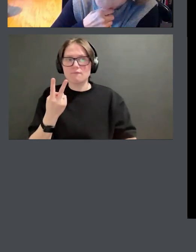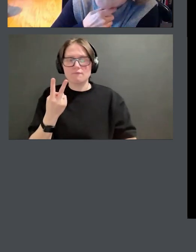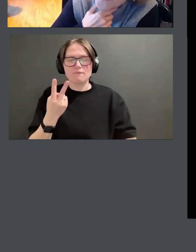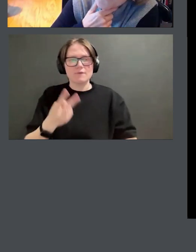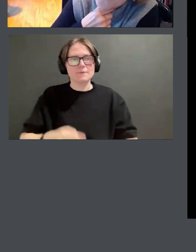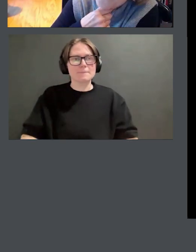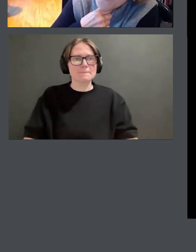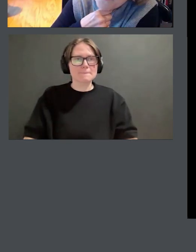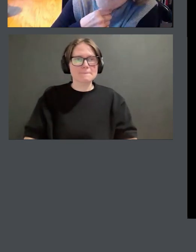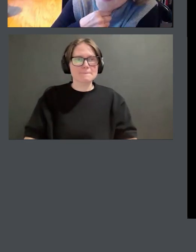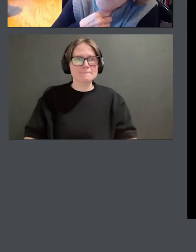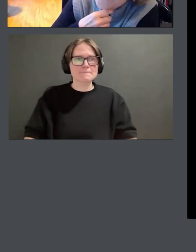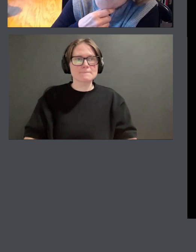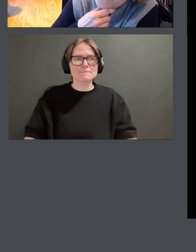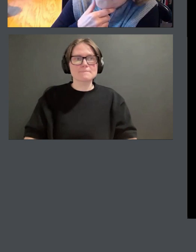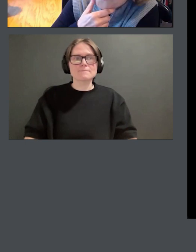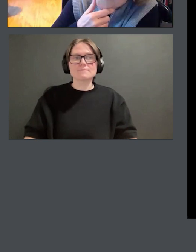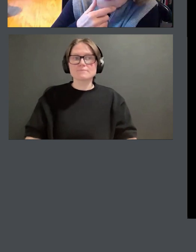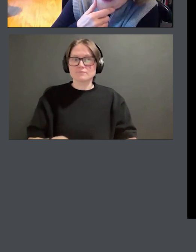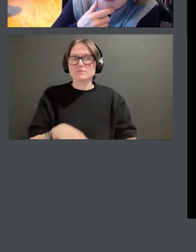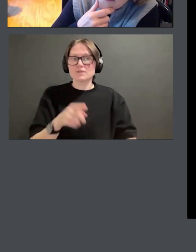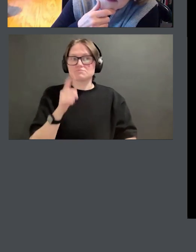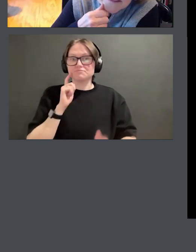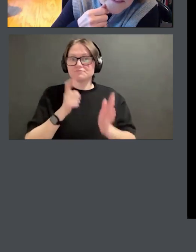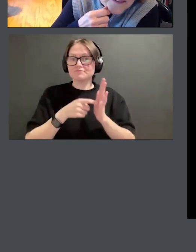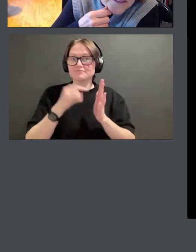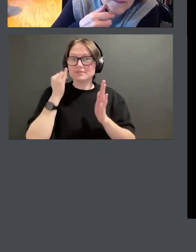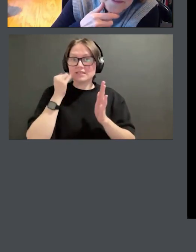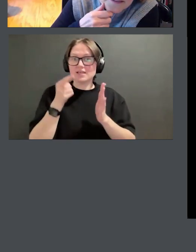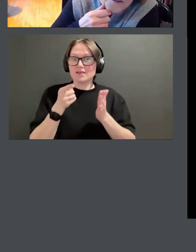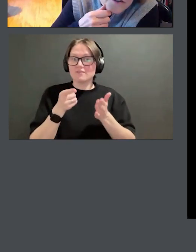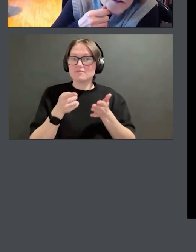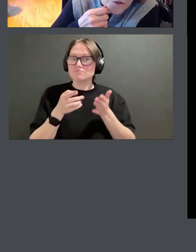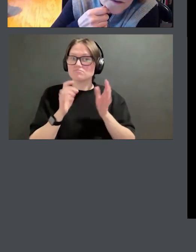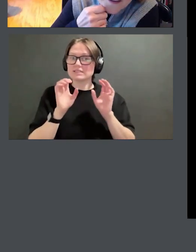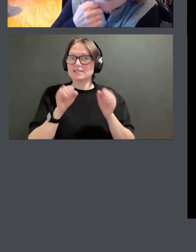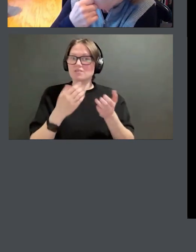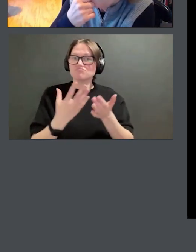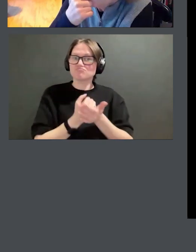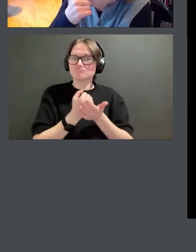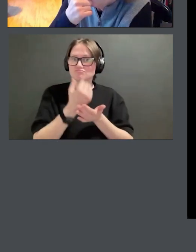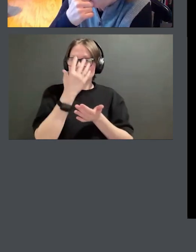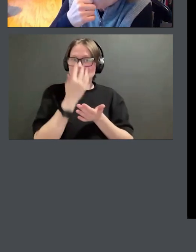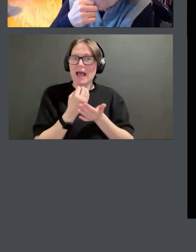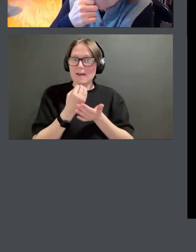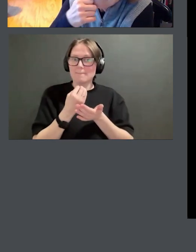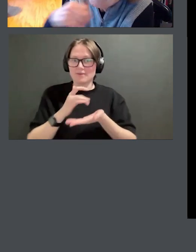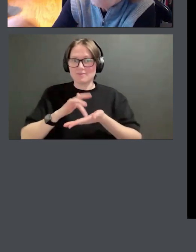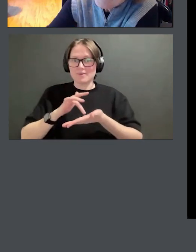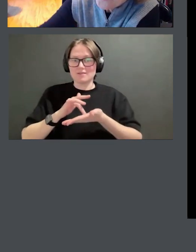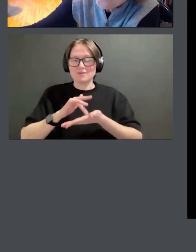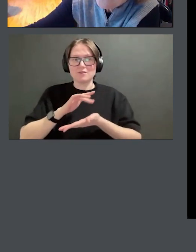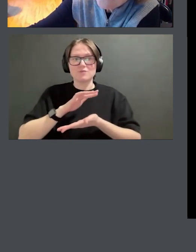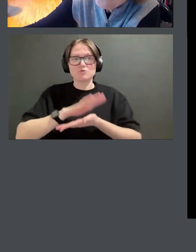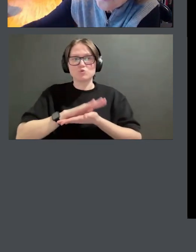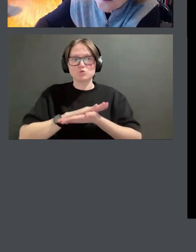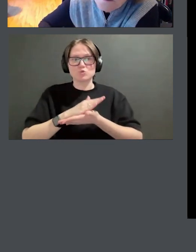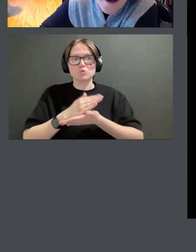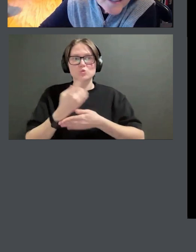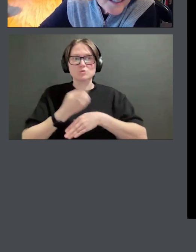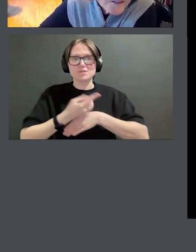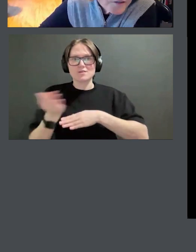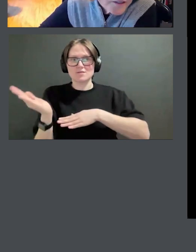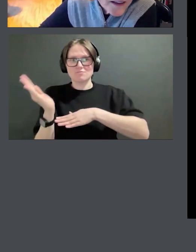and found that if they provided them with a nap in the middle of the school day, there were